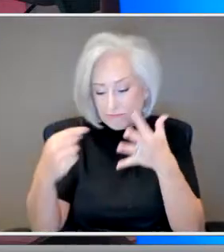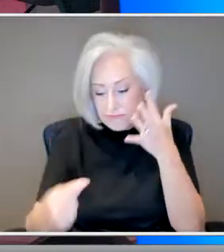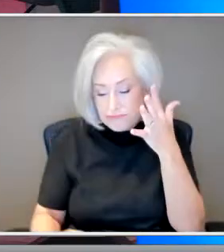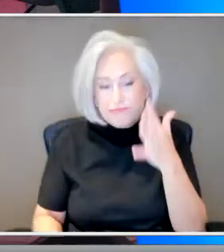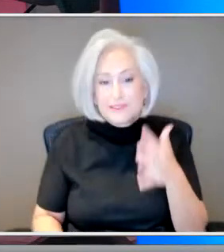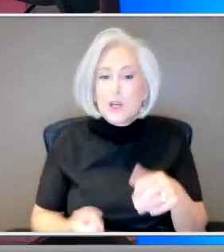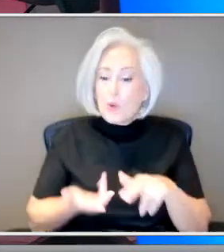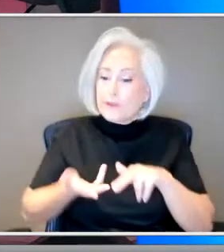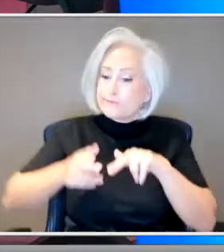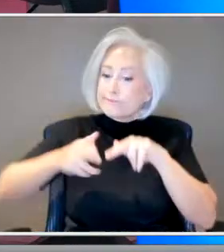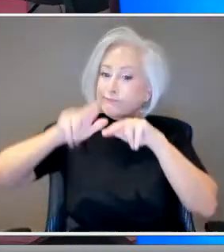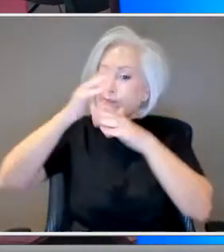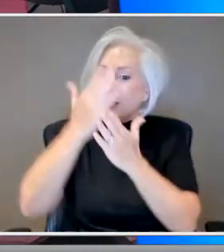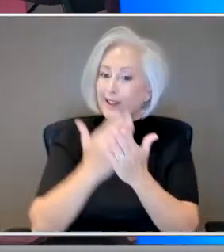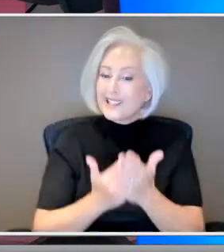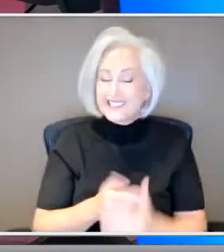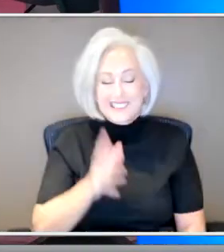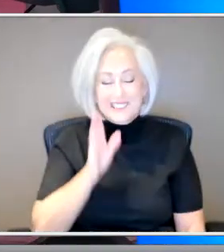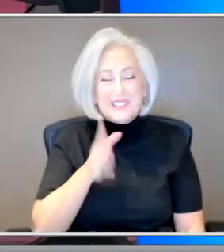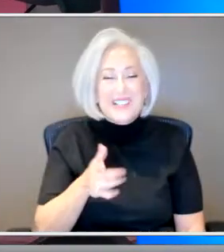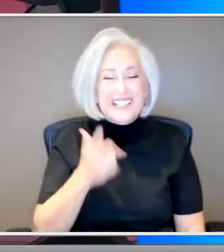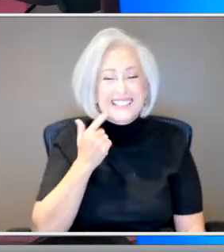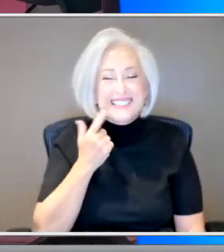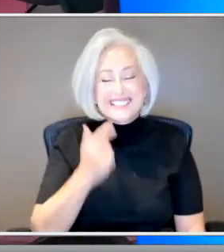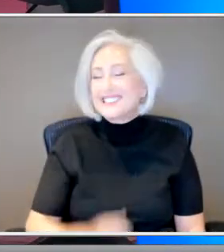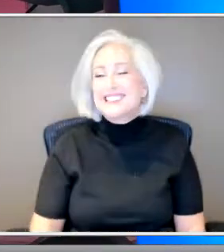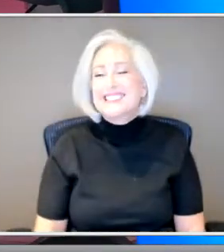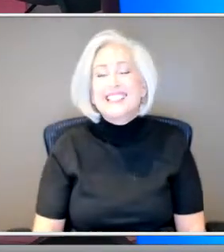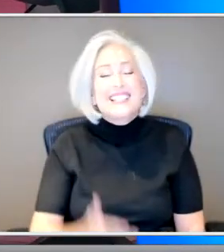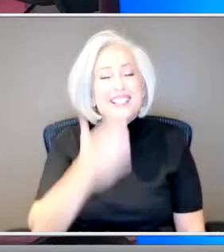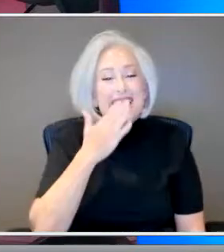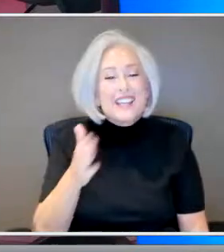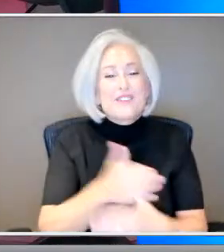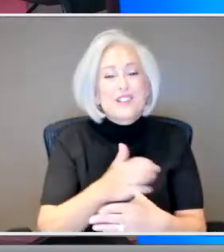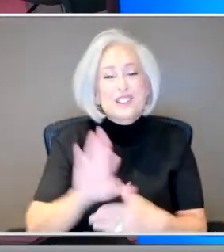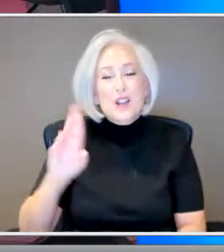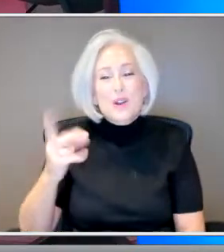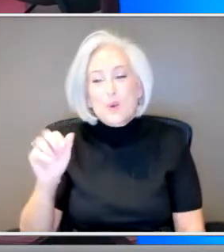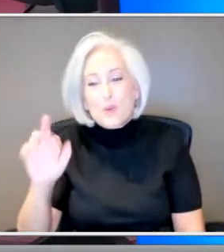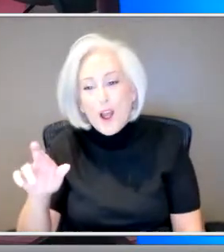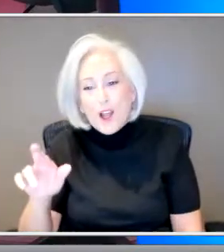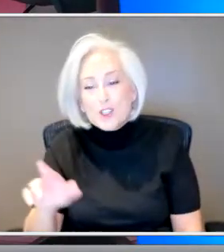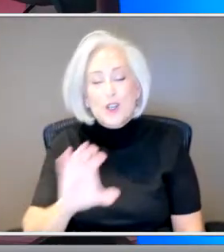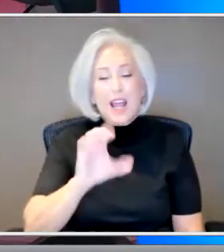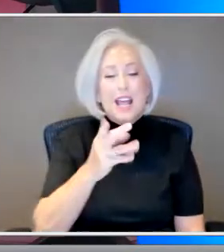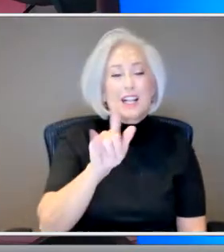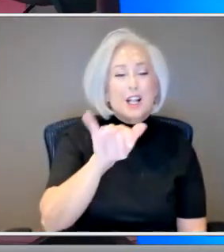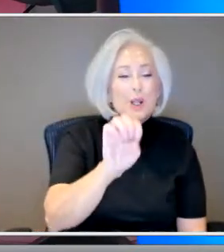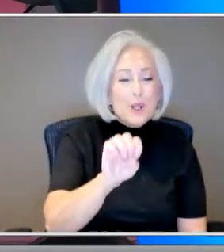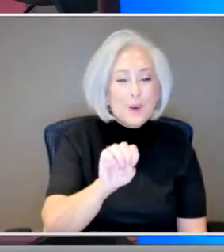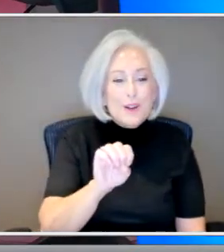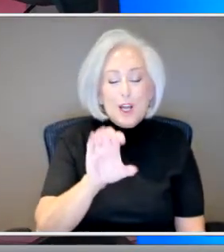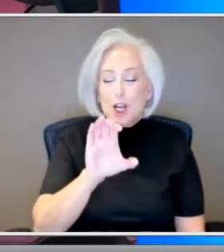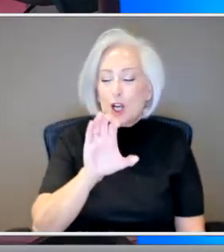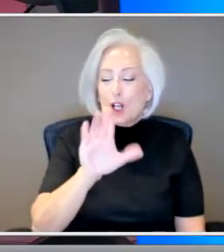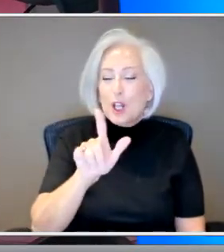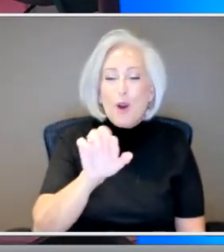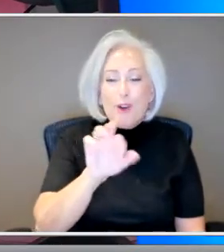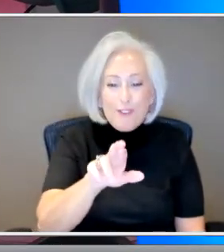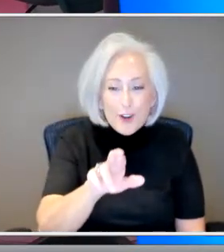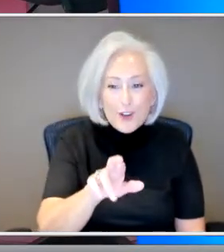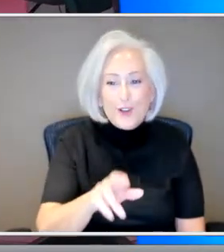Okay, all right, you had to use your fingers to count. Right. Thank you for sharing Roger, and thank you for sharing Chloe. Clover. Clover, the little puffball,